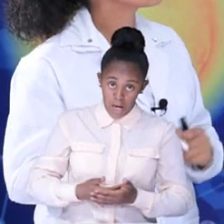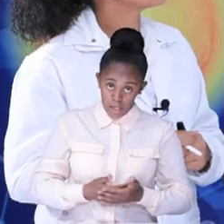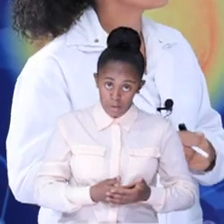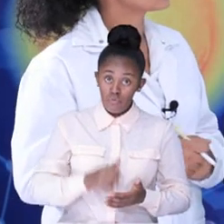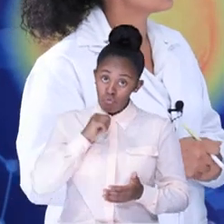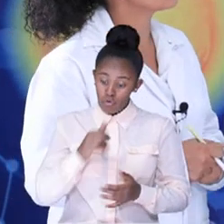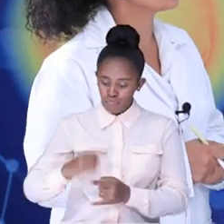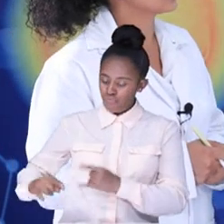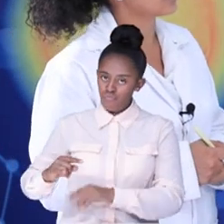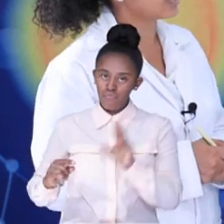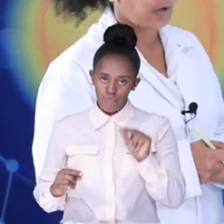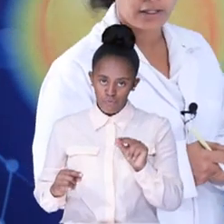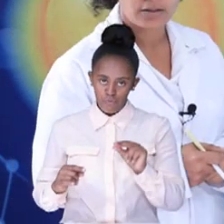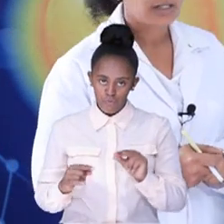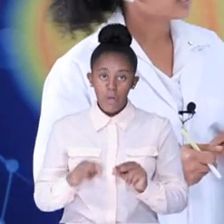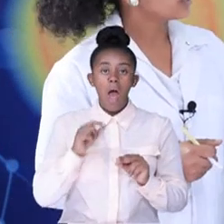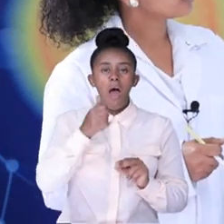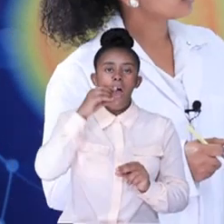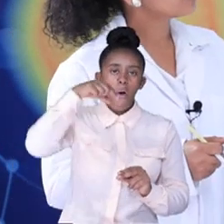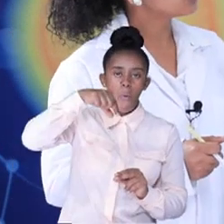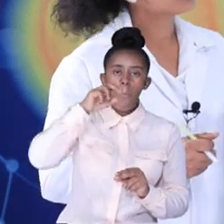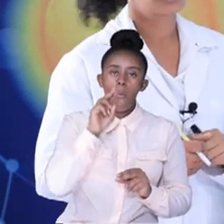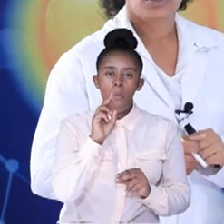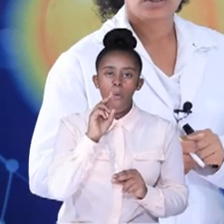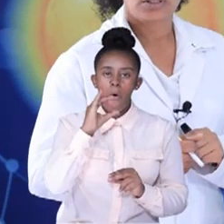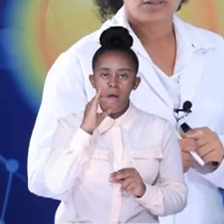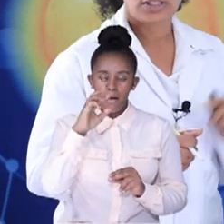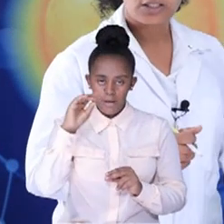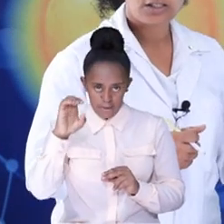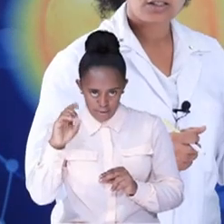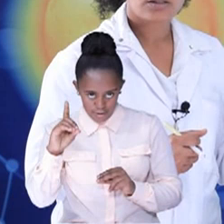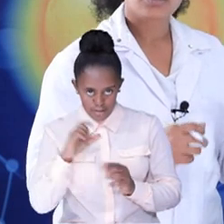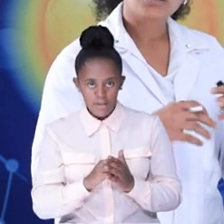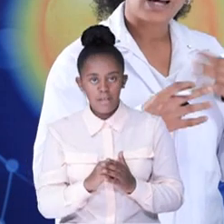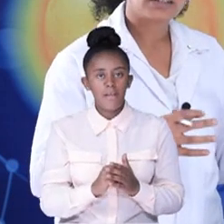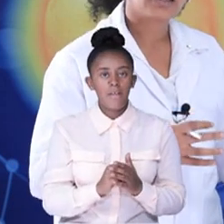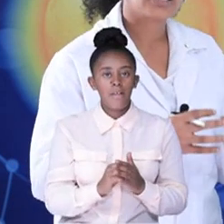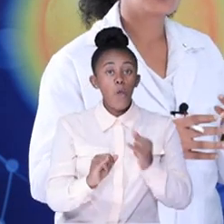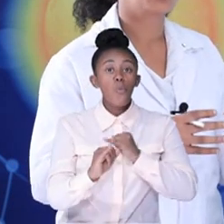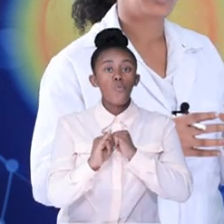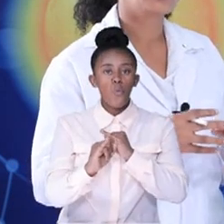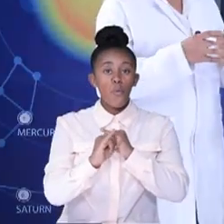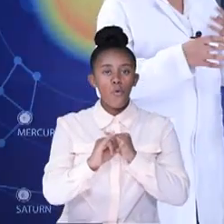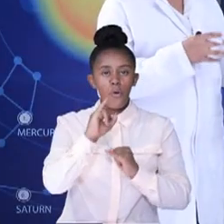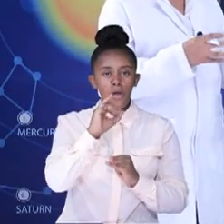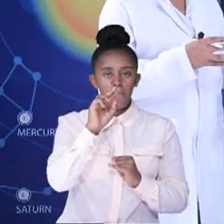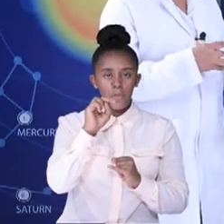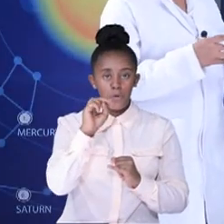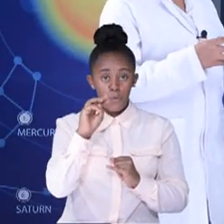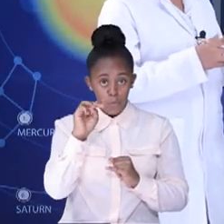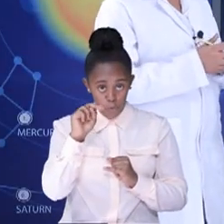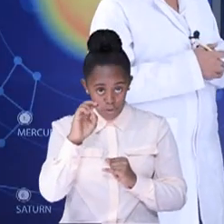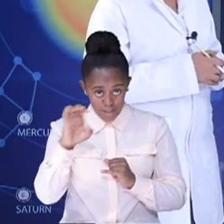it is said that acquired. And the disease is characterized by